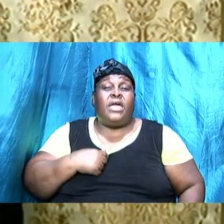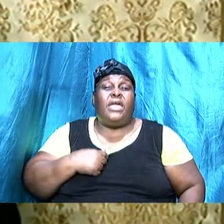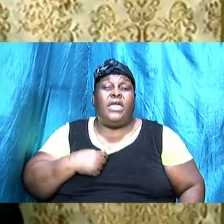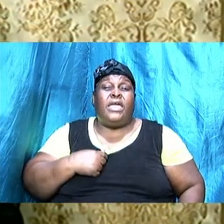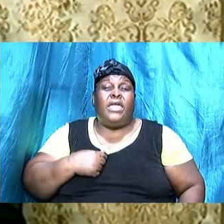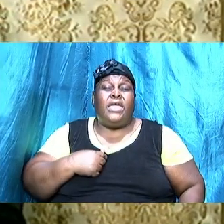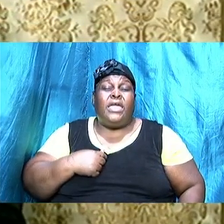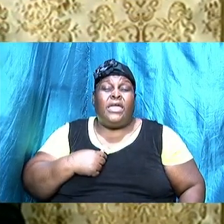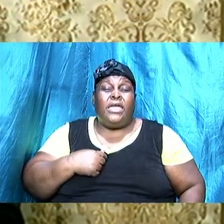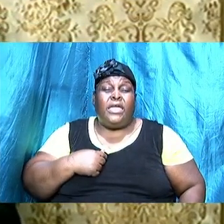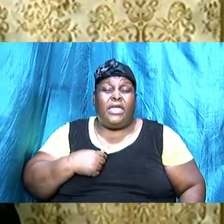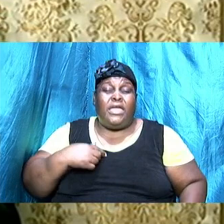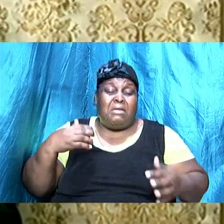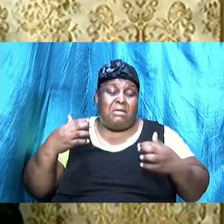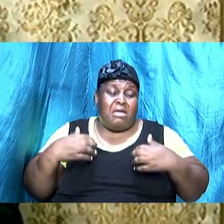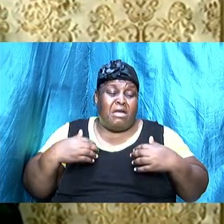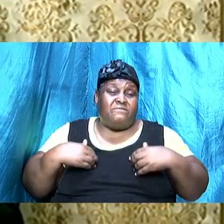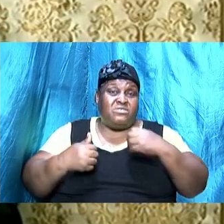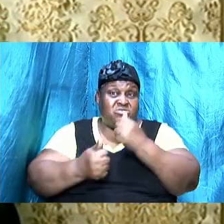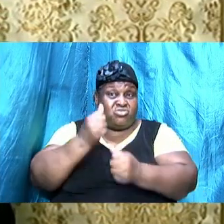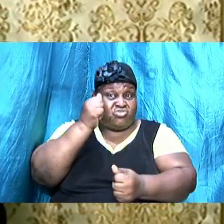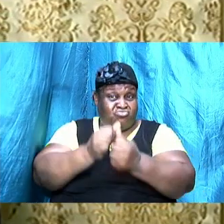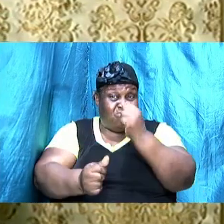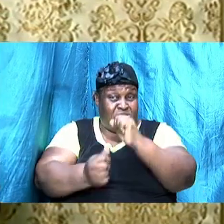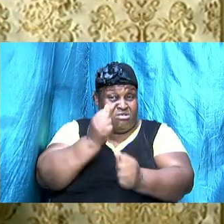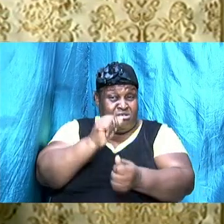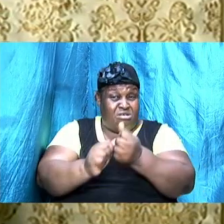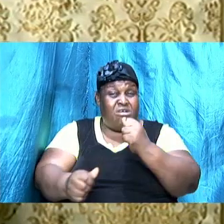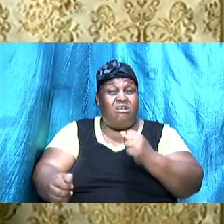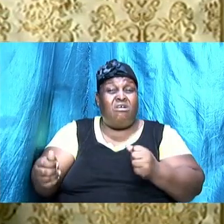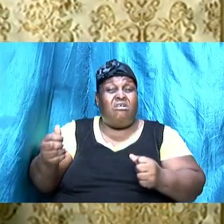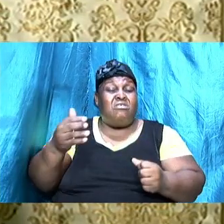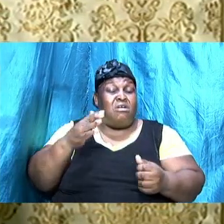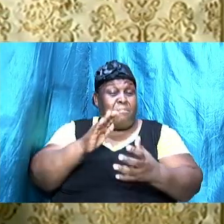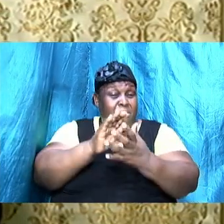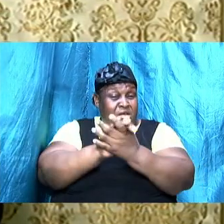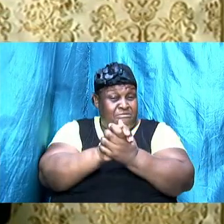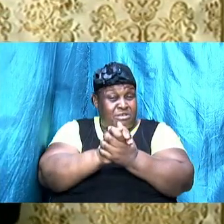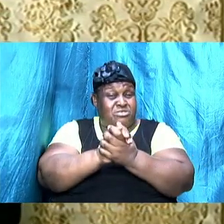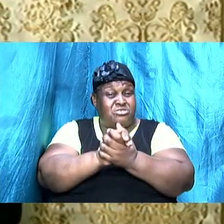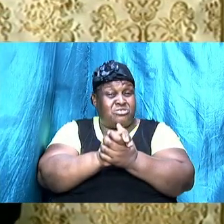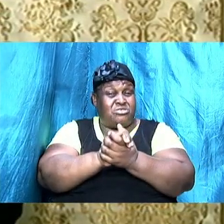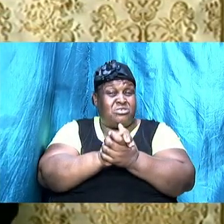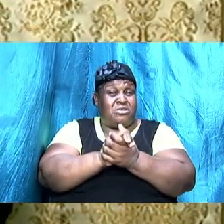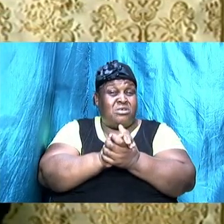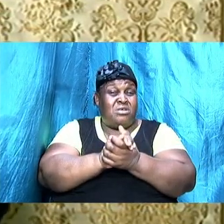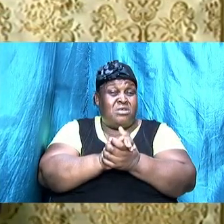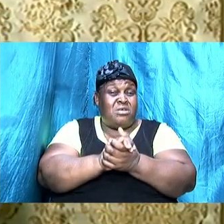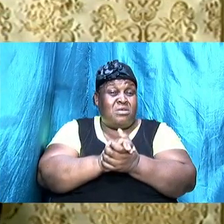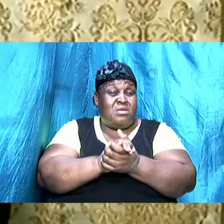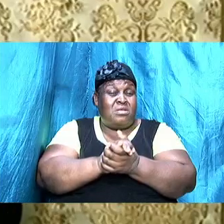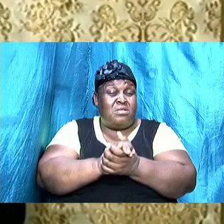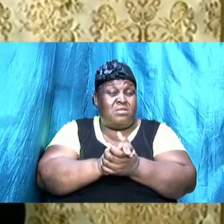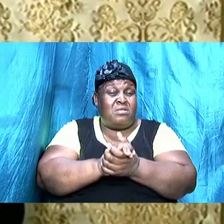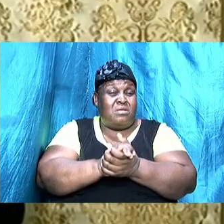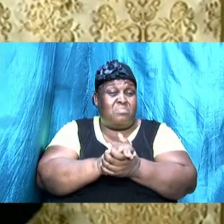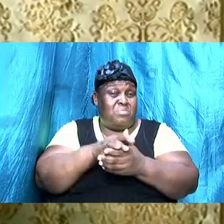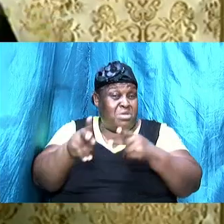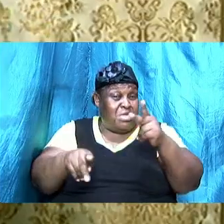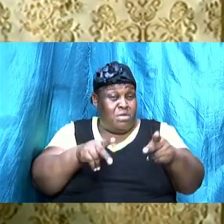trampled the word of God, because there are folks that have determined that me not care what is written in the